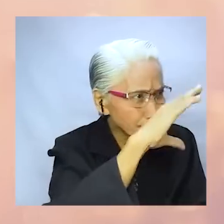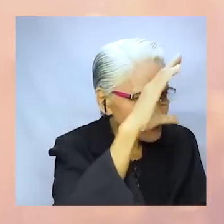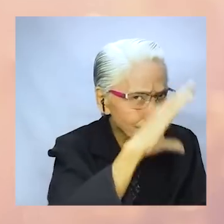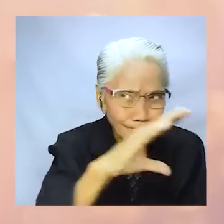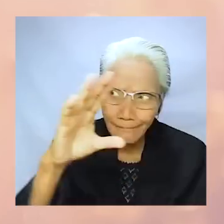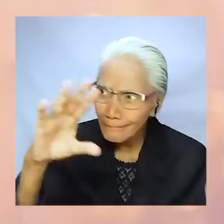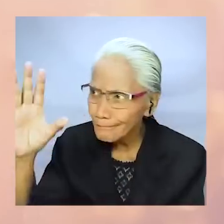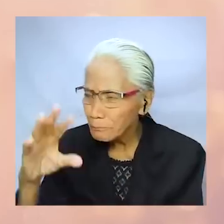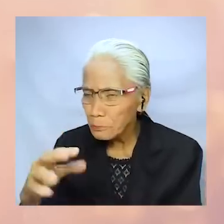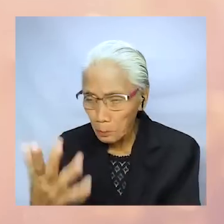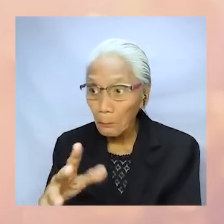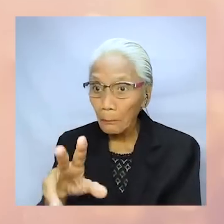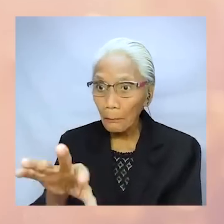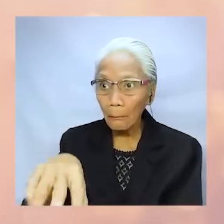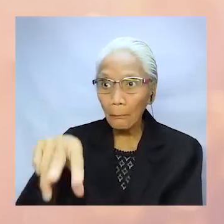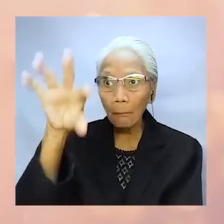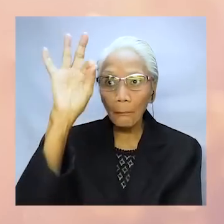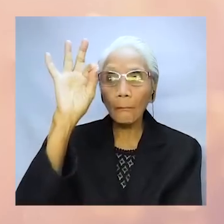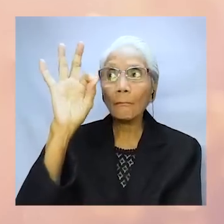sons of Jesse.